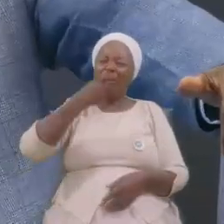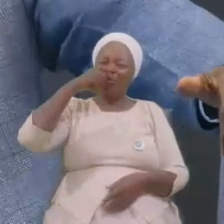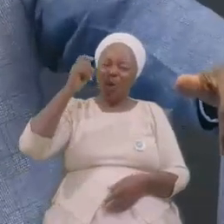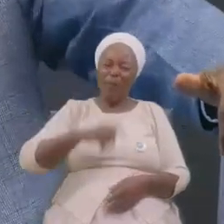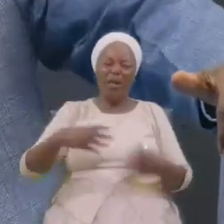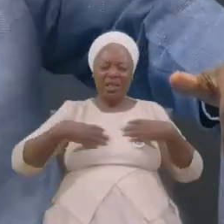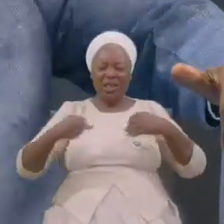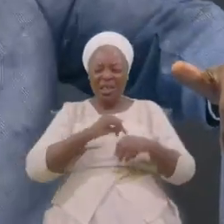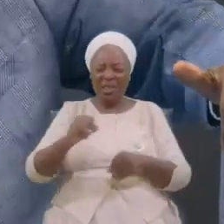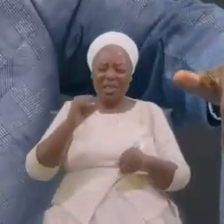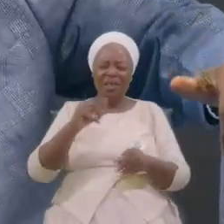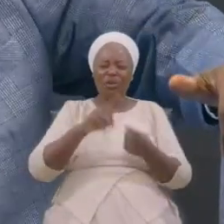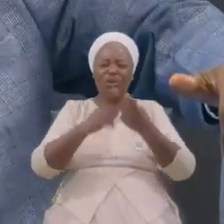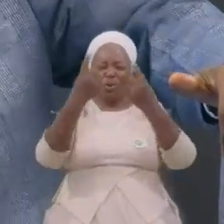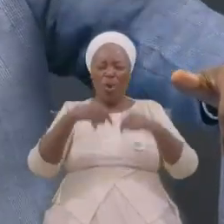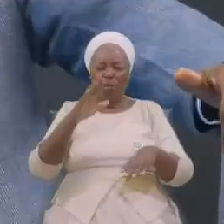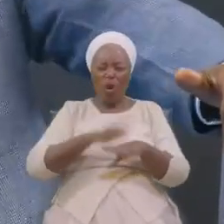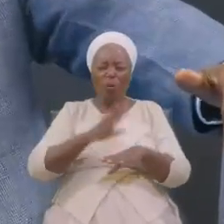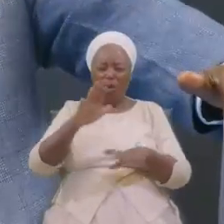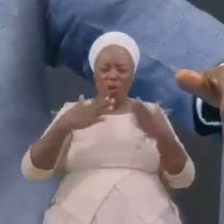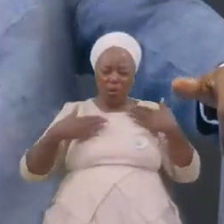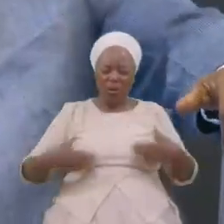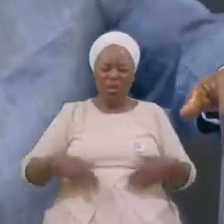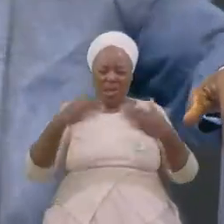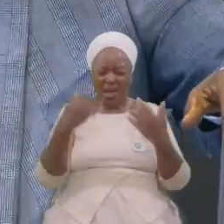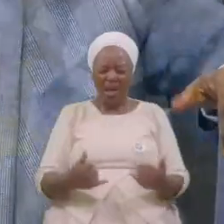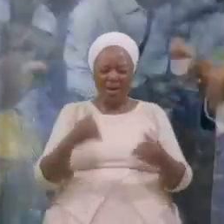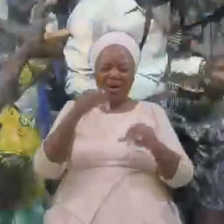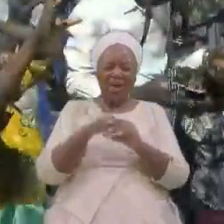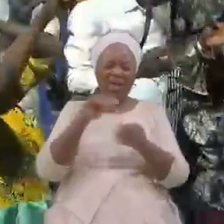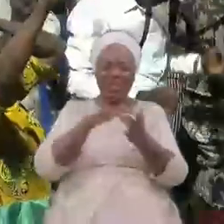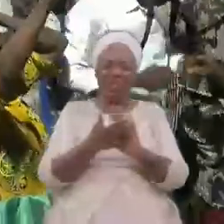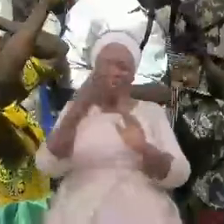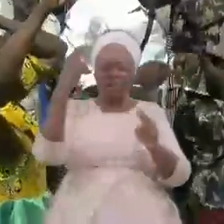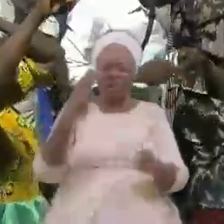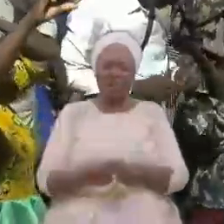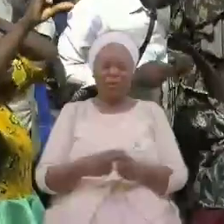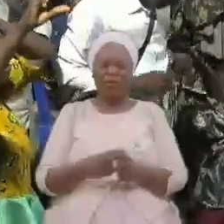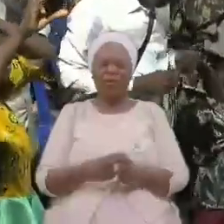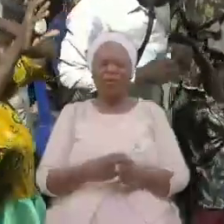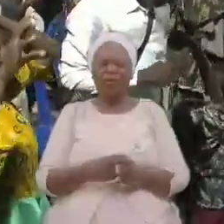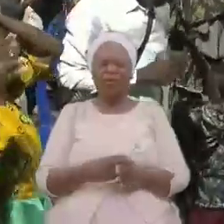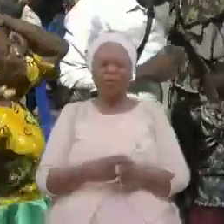healing to come on your body now in Jesus' name.